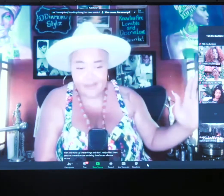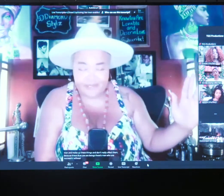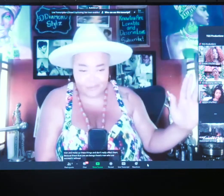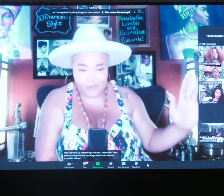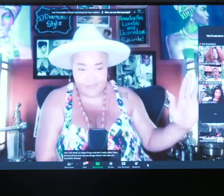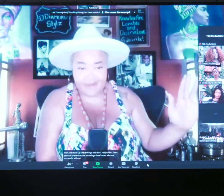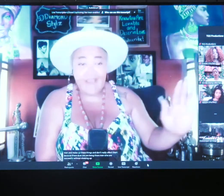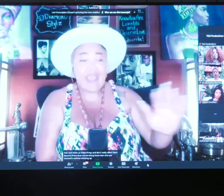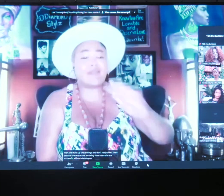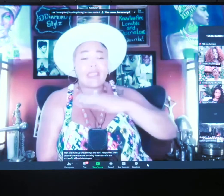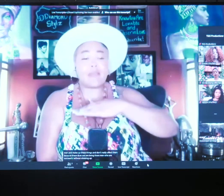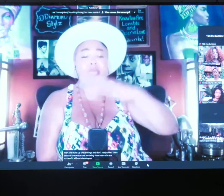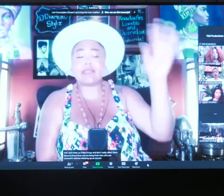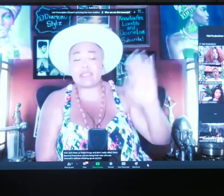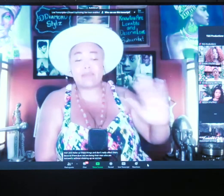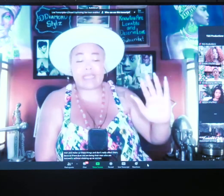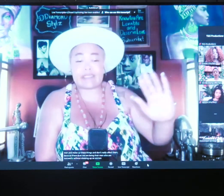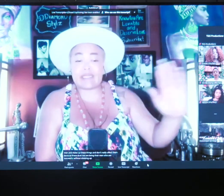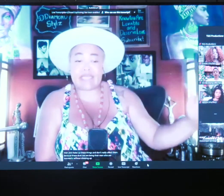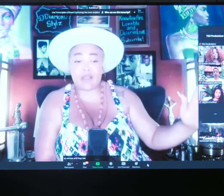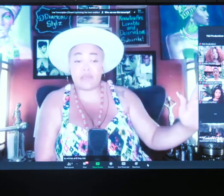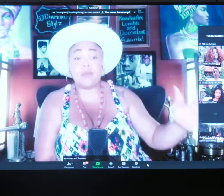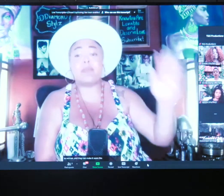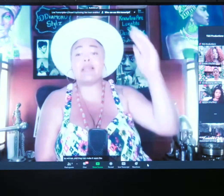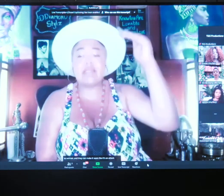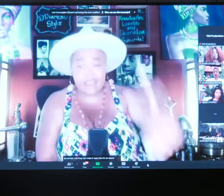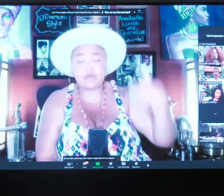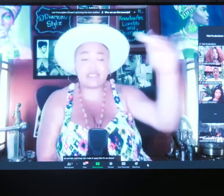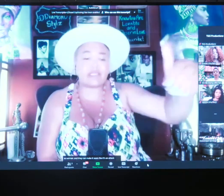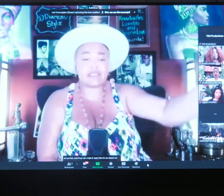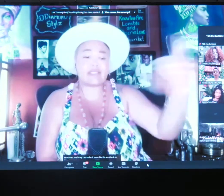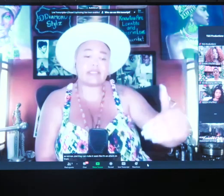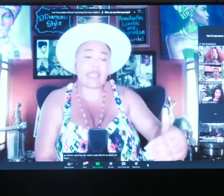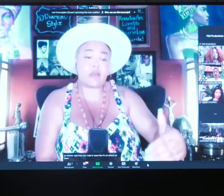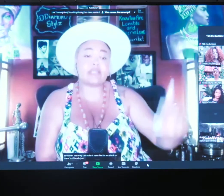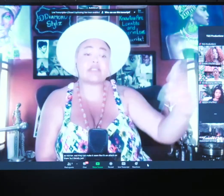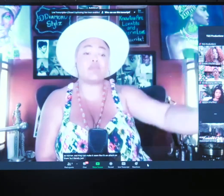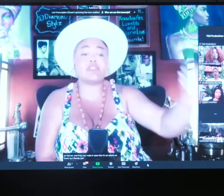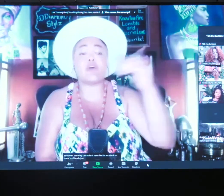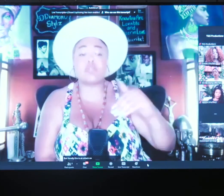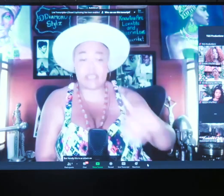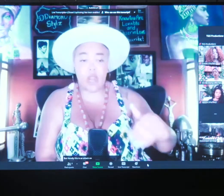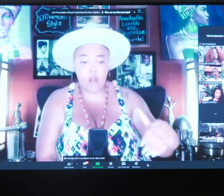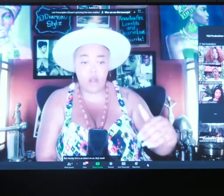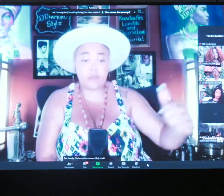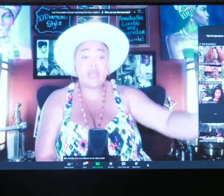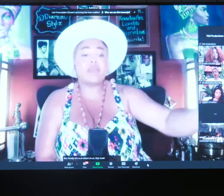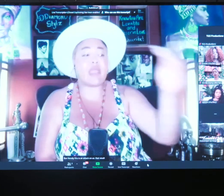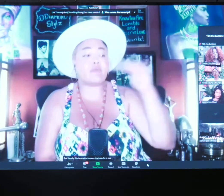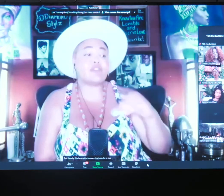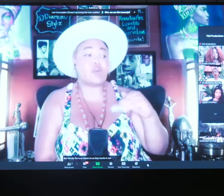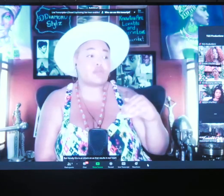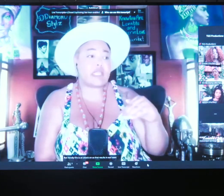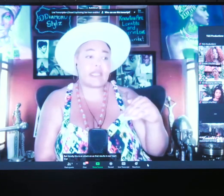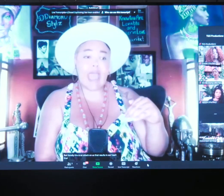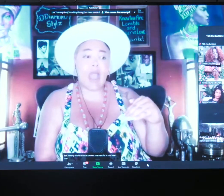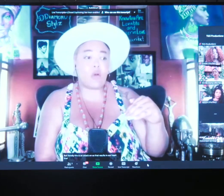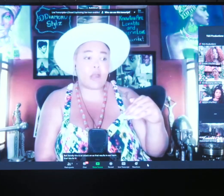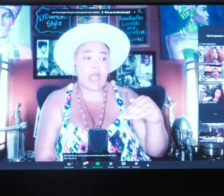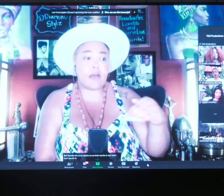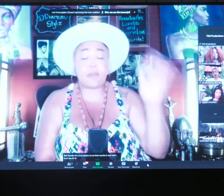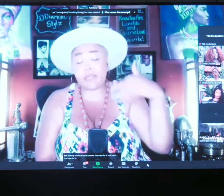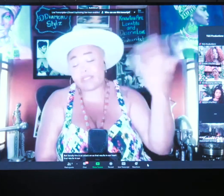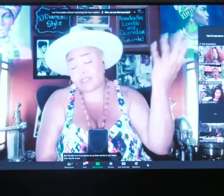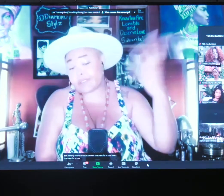without dressing up as women, and they can make it seem like it's an attack on them, but literally this is an attack on us that results in our harm, that results in